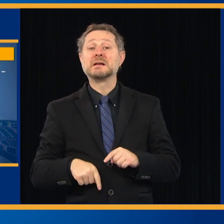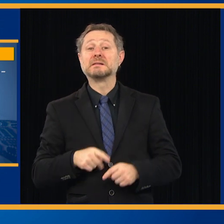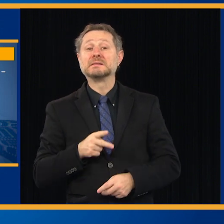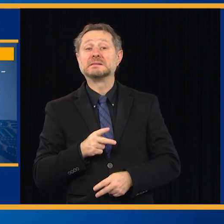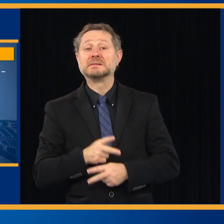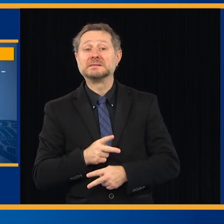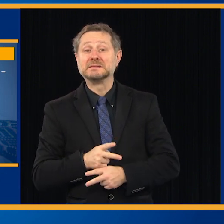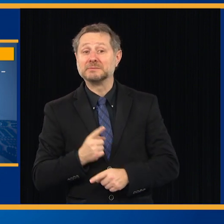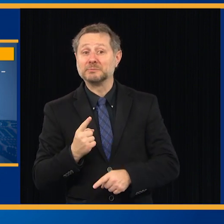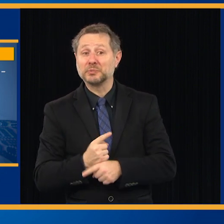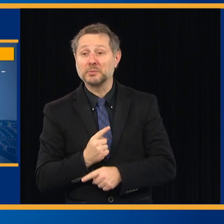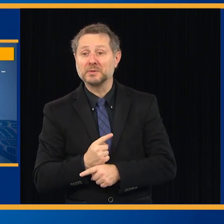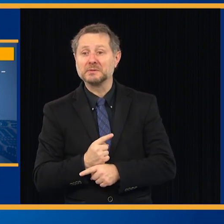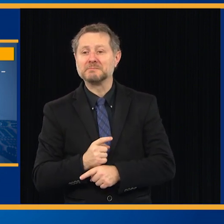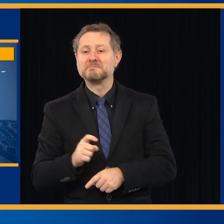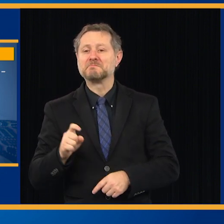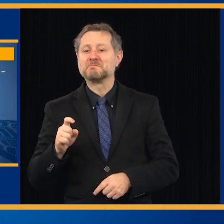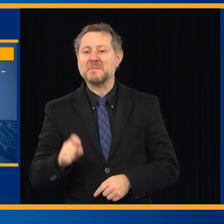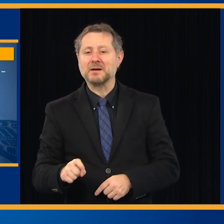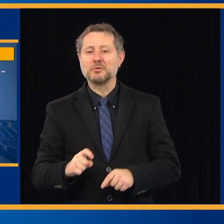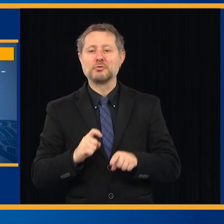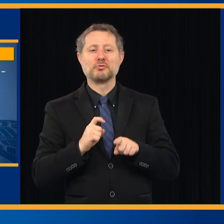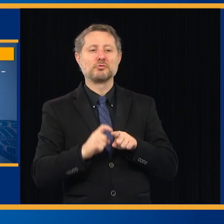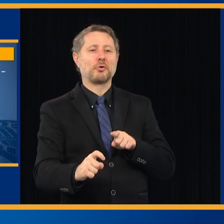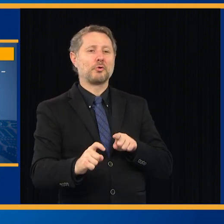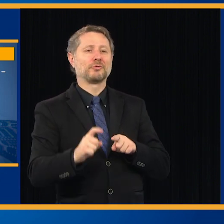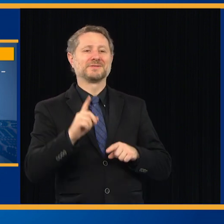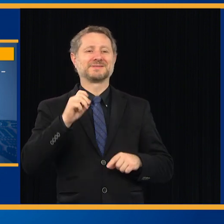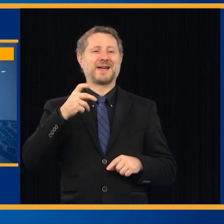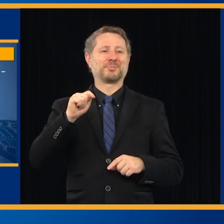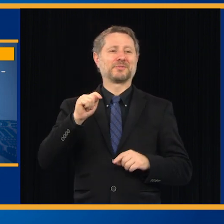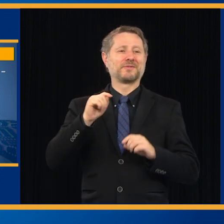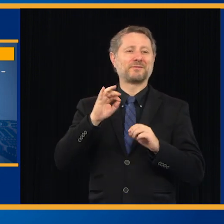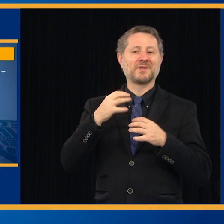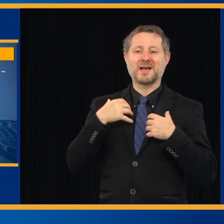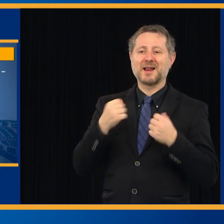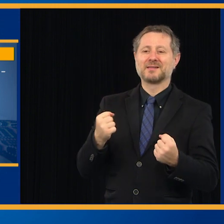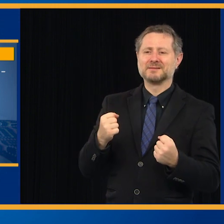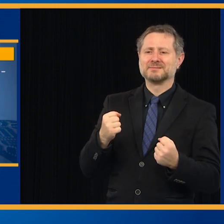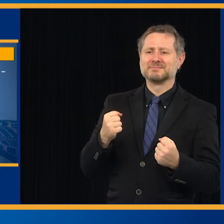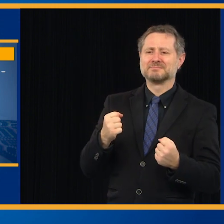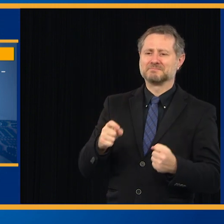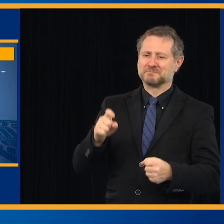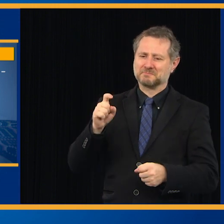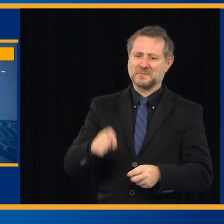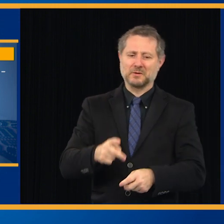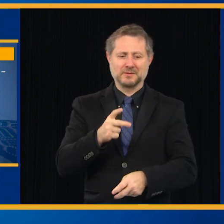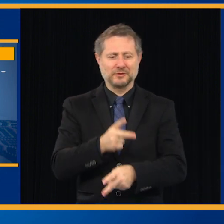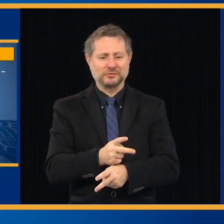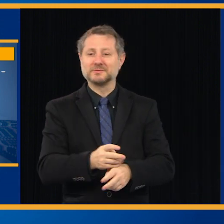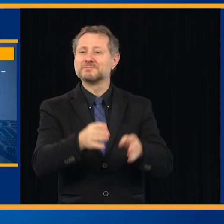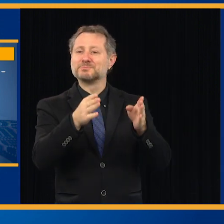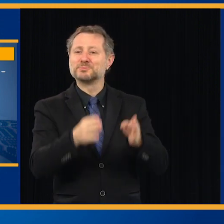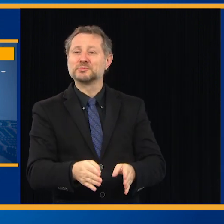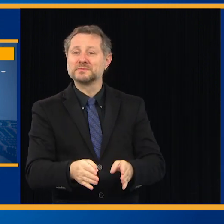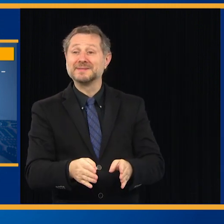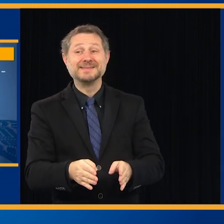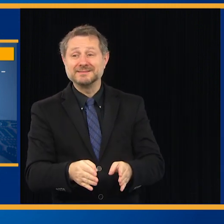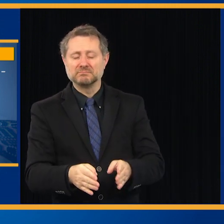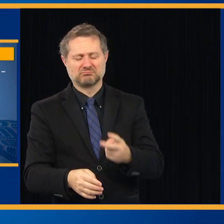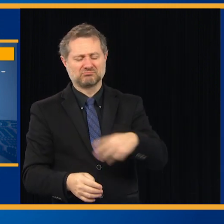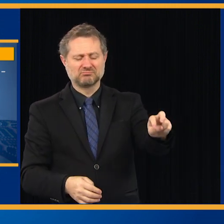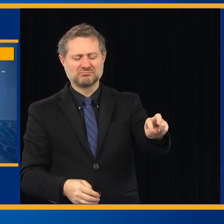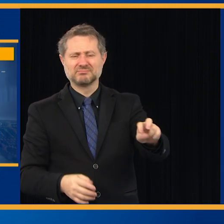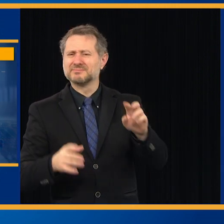they have to call the Department of Health, and let's get that resident into an appropriate facility.